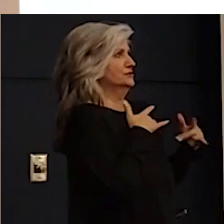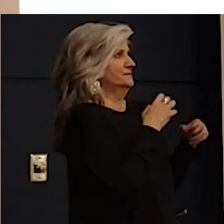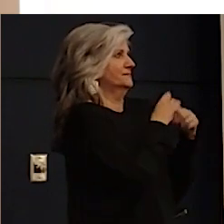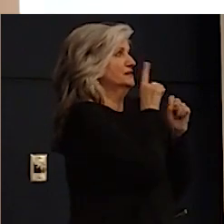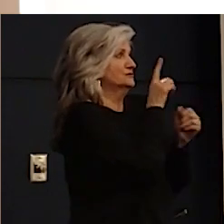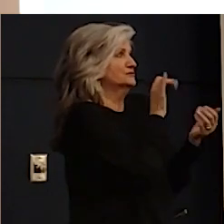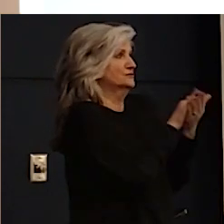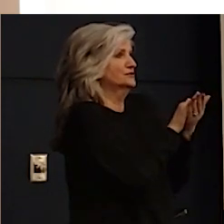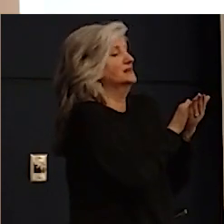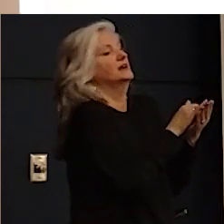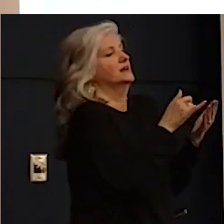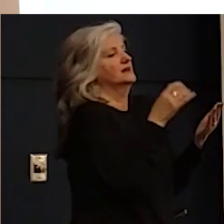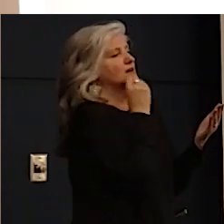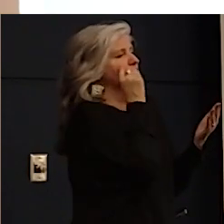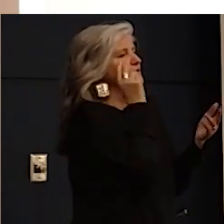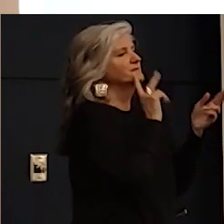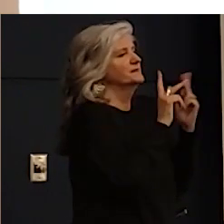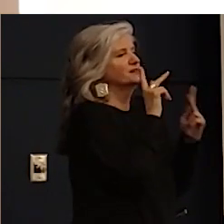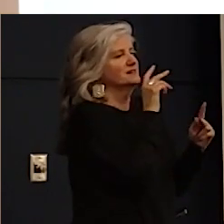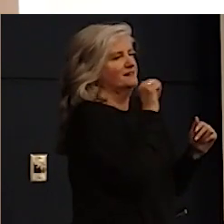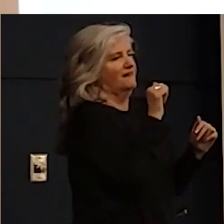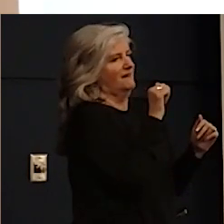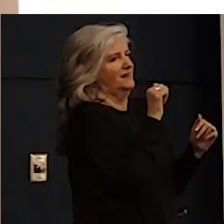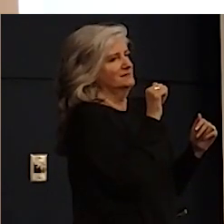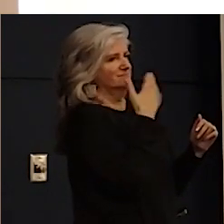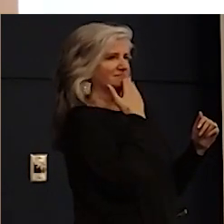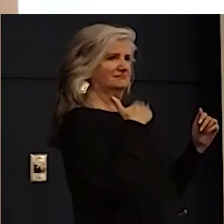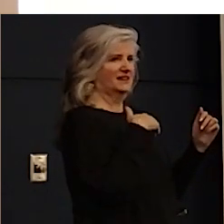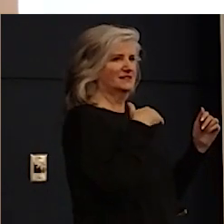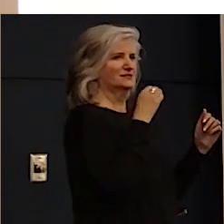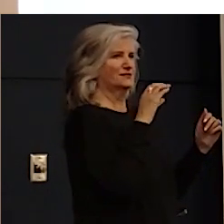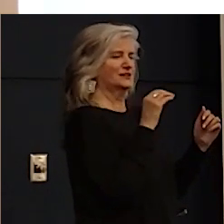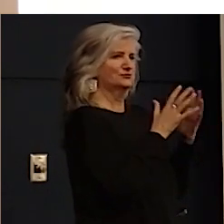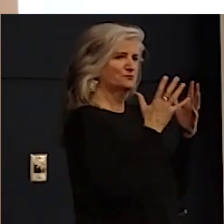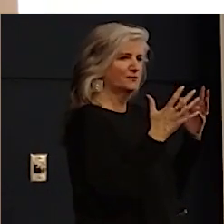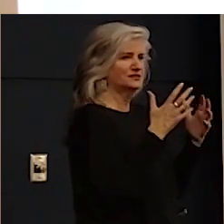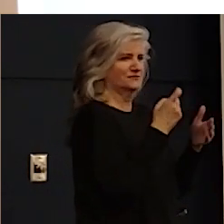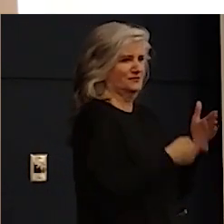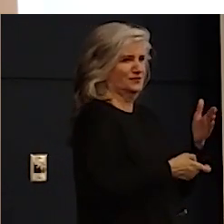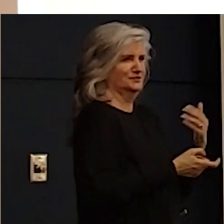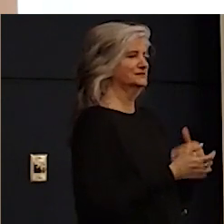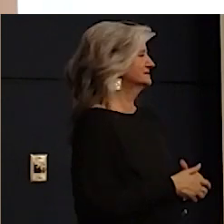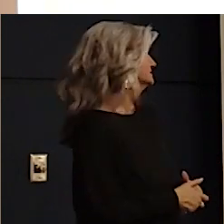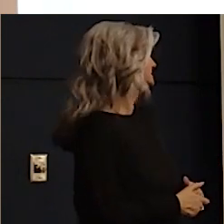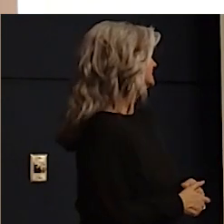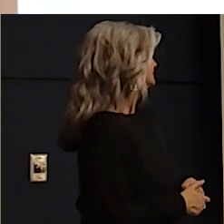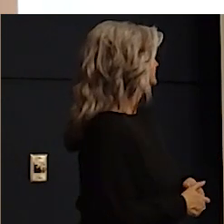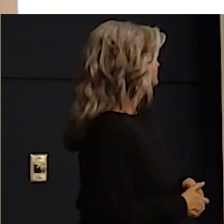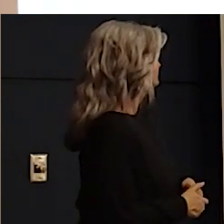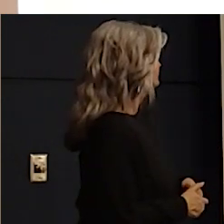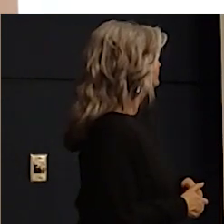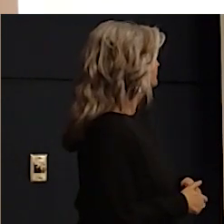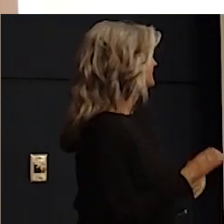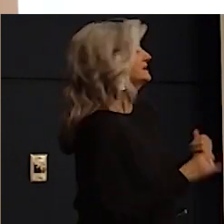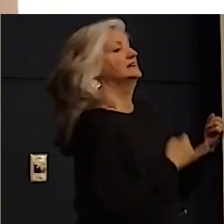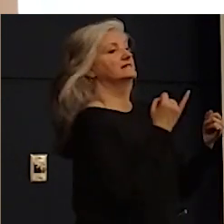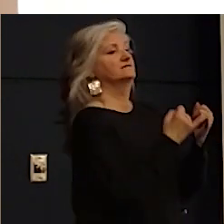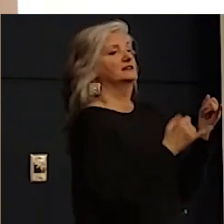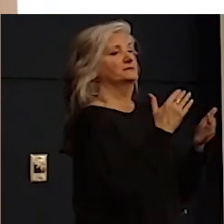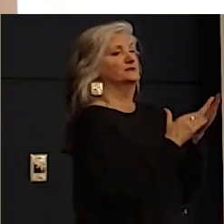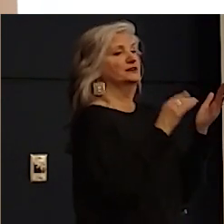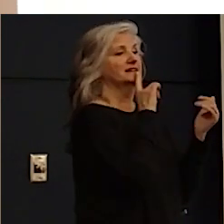sure residential customers don't get short end of the stick and get stuck with too much of the cost. Then the final piece